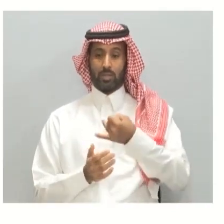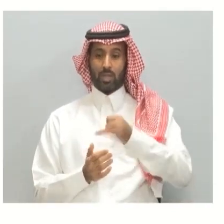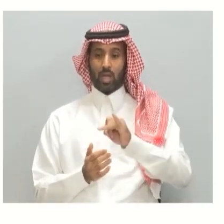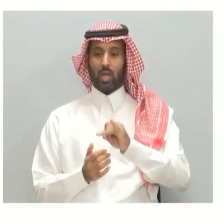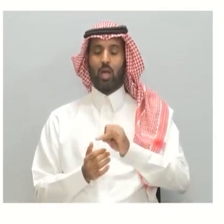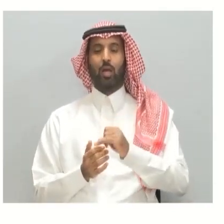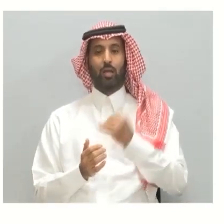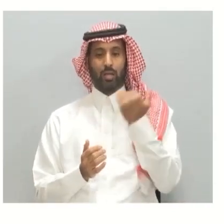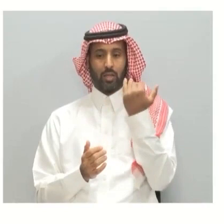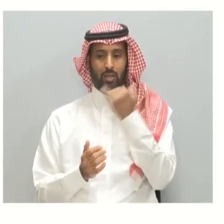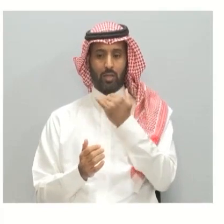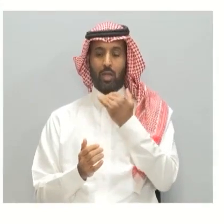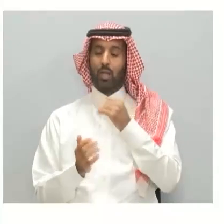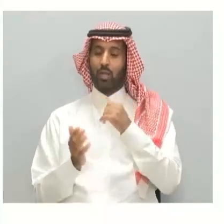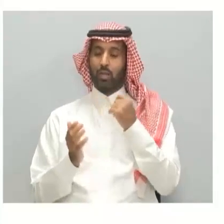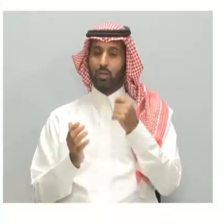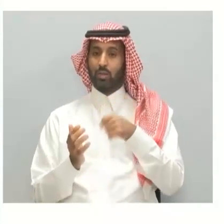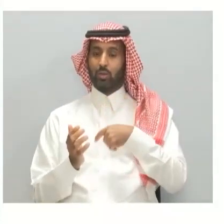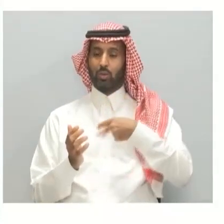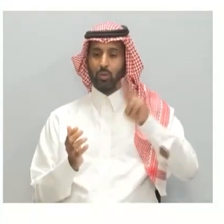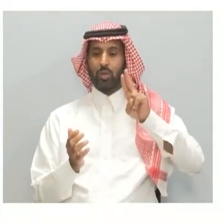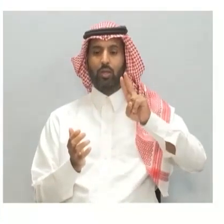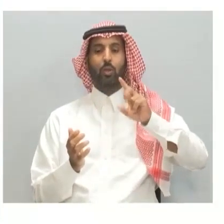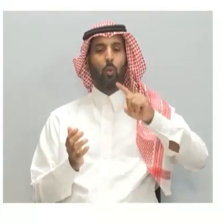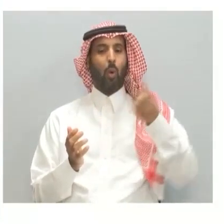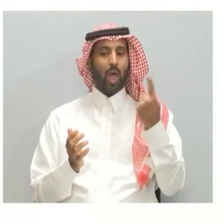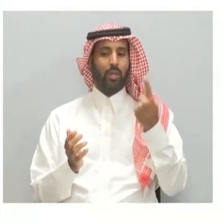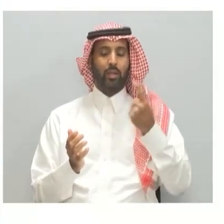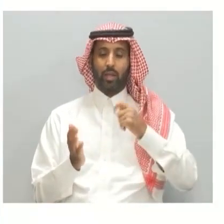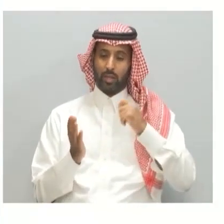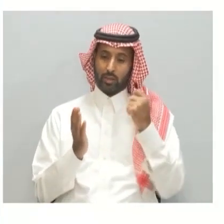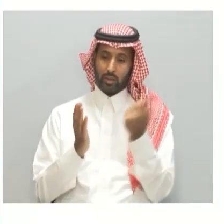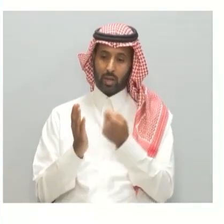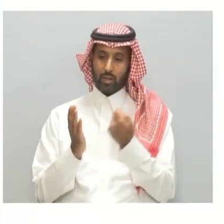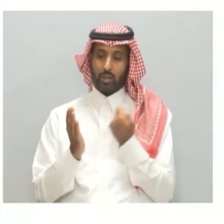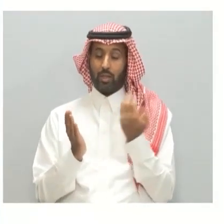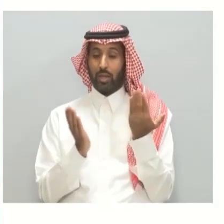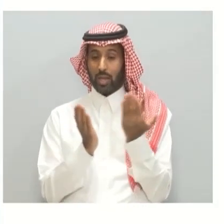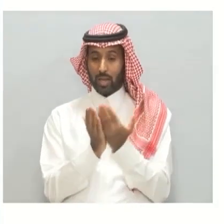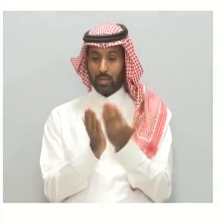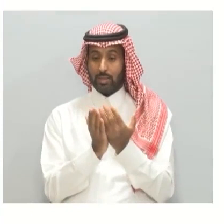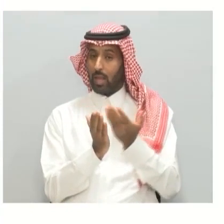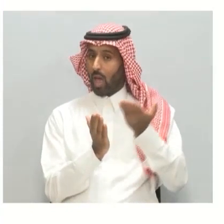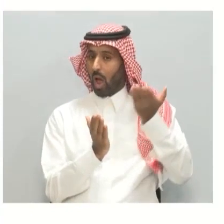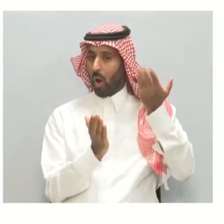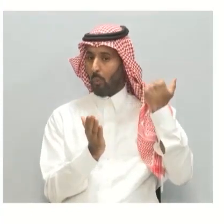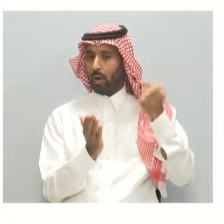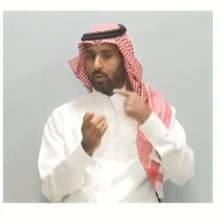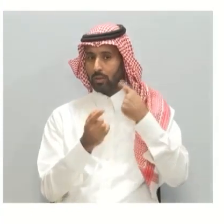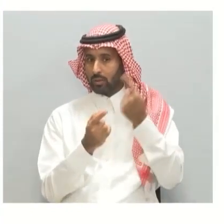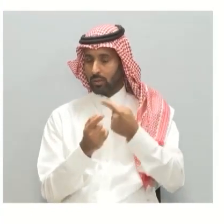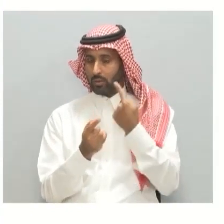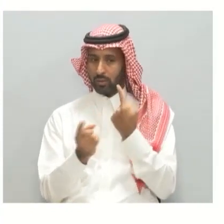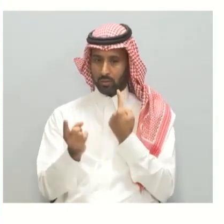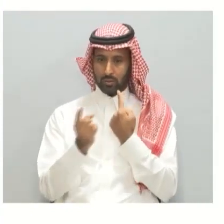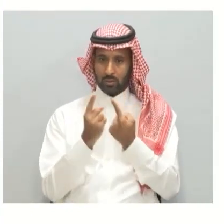Unit 1, the writing lesson. But before we do that, let's revise our previous lesson, the speaking lesson.